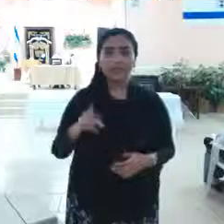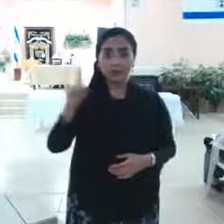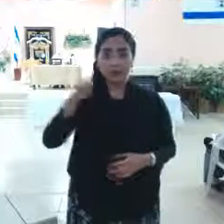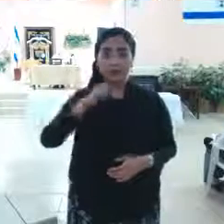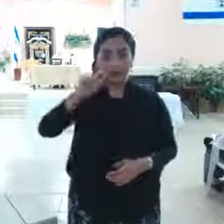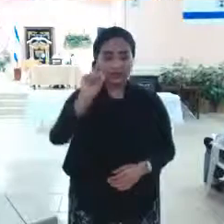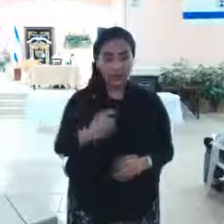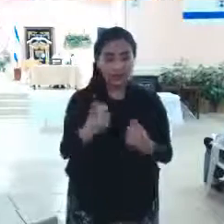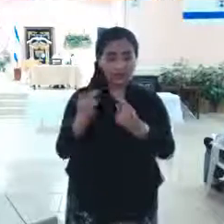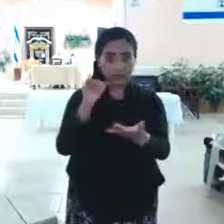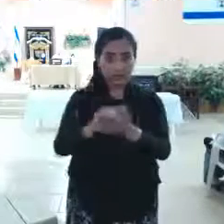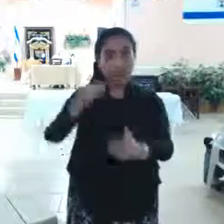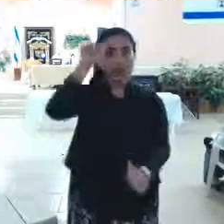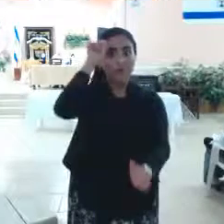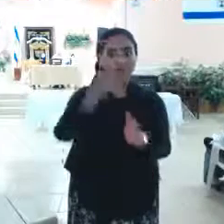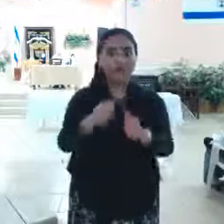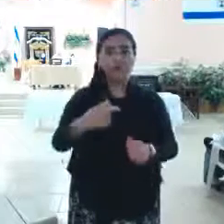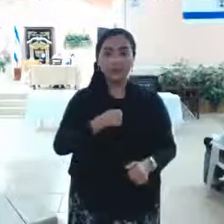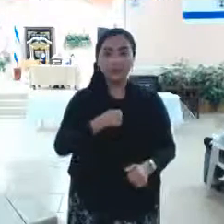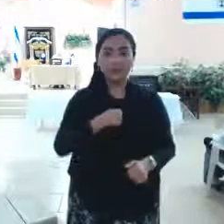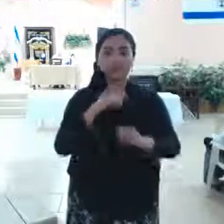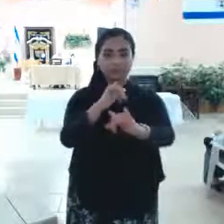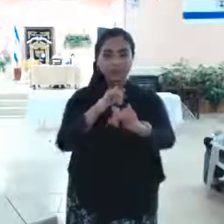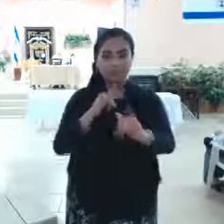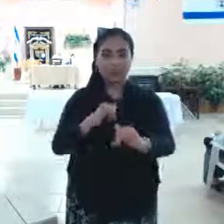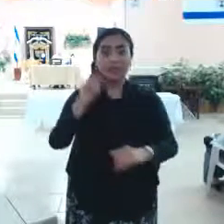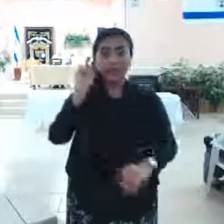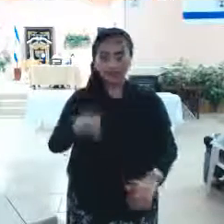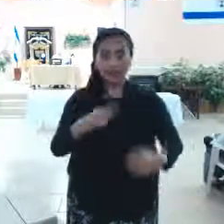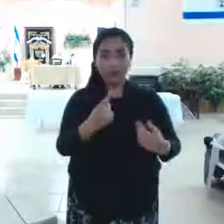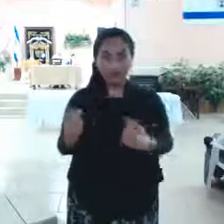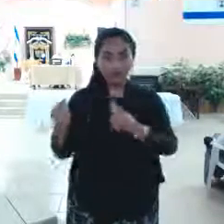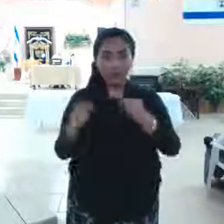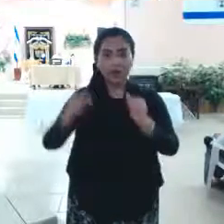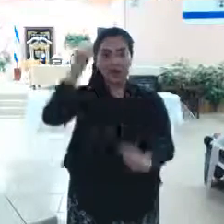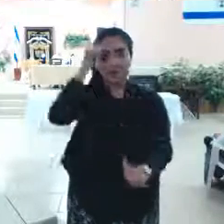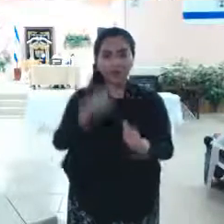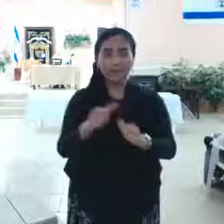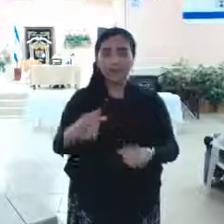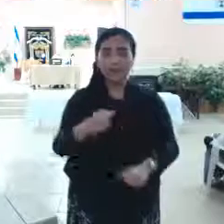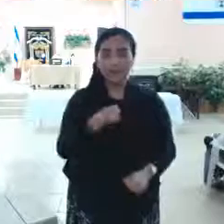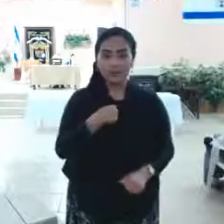love. He said, do this in memorial of me. How did he say?